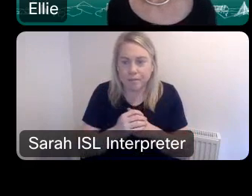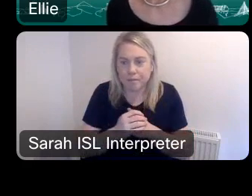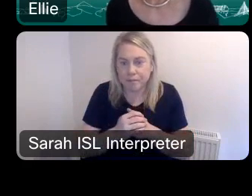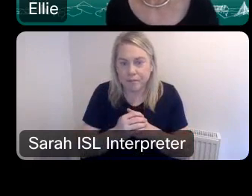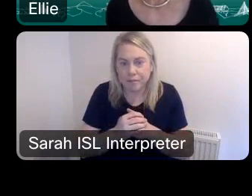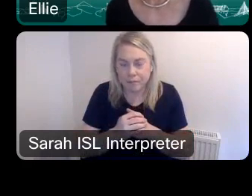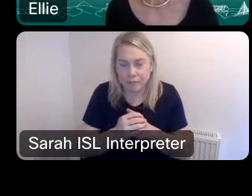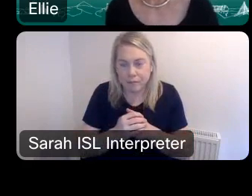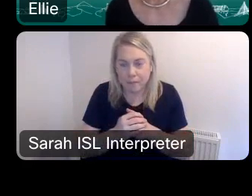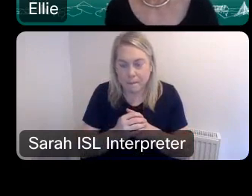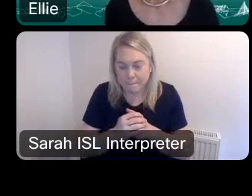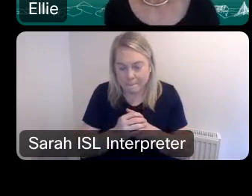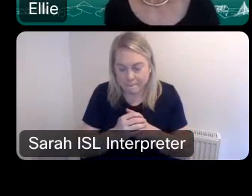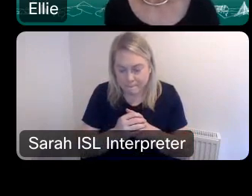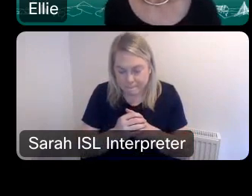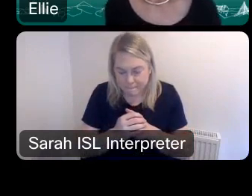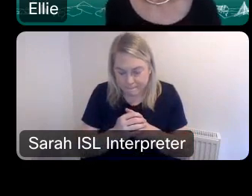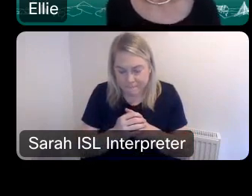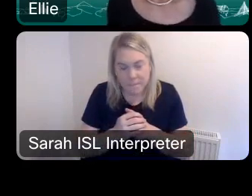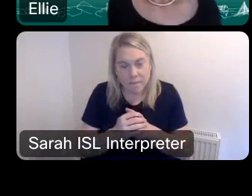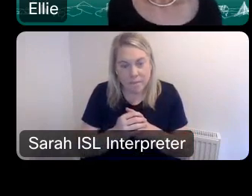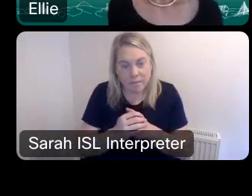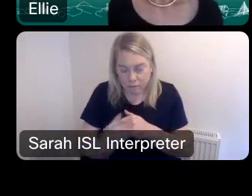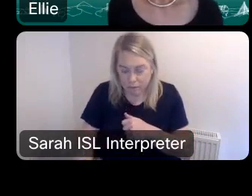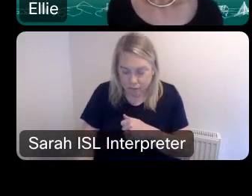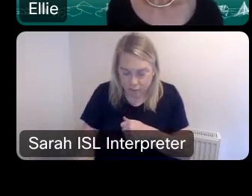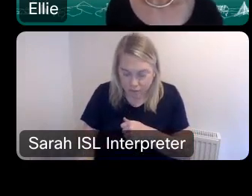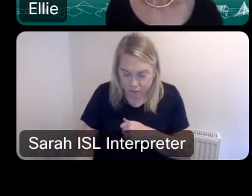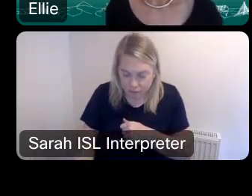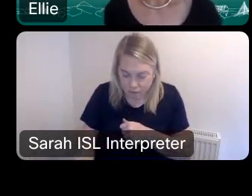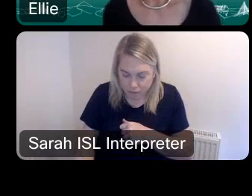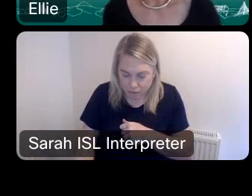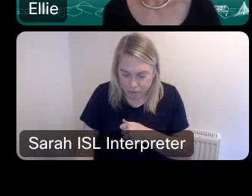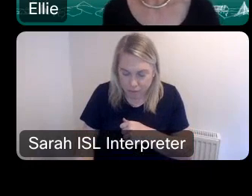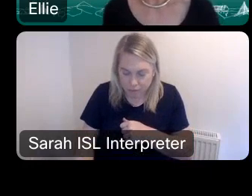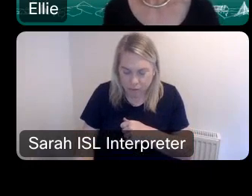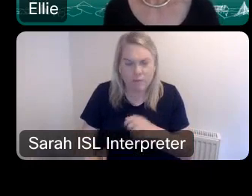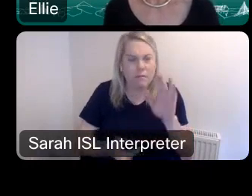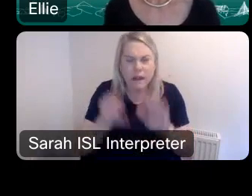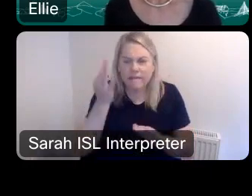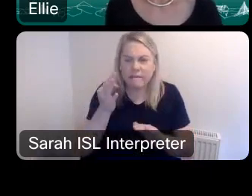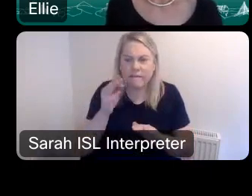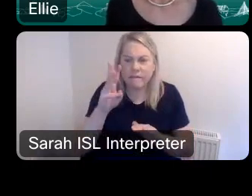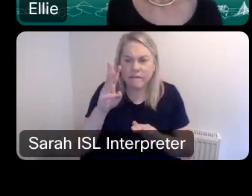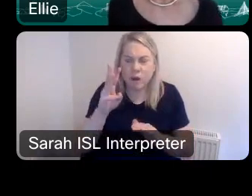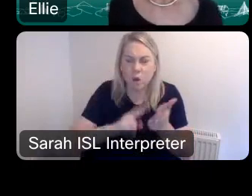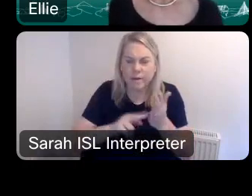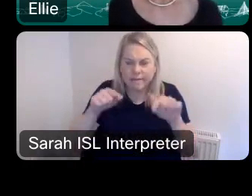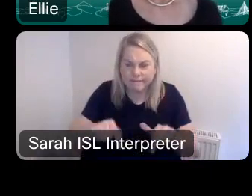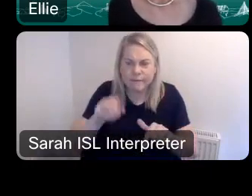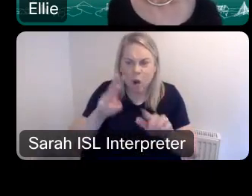Next slide, please. If you have any difficulty with your audio through WebEx